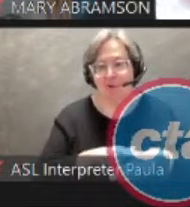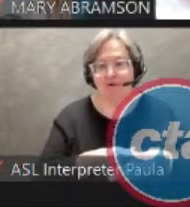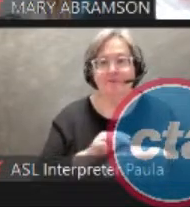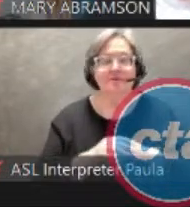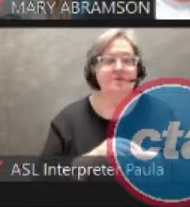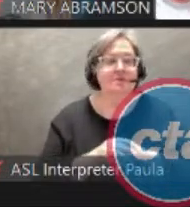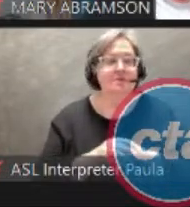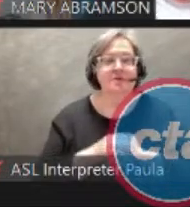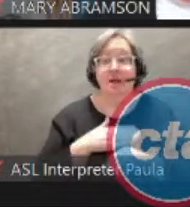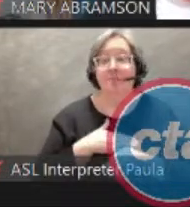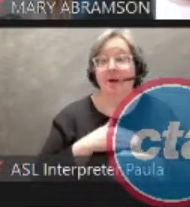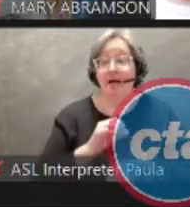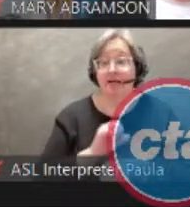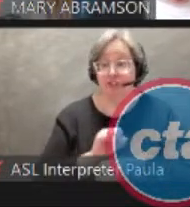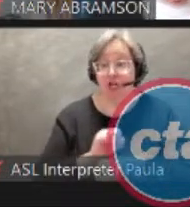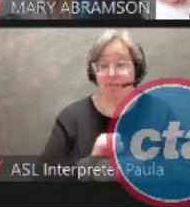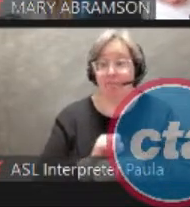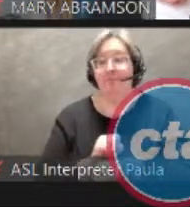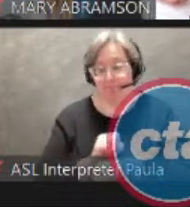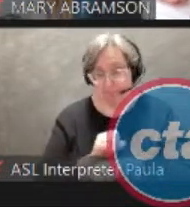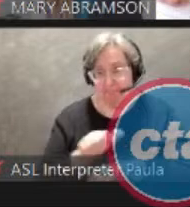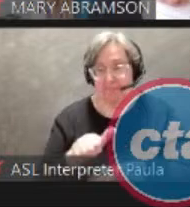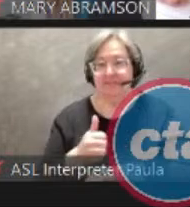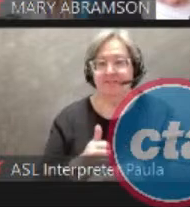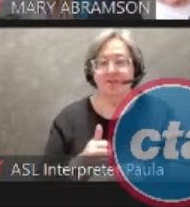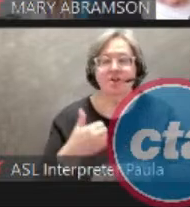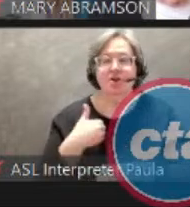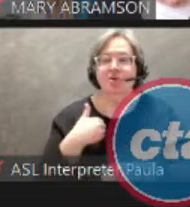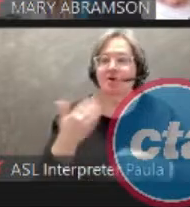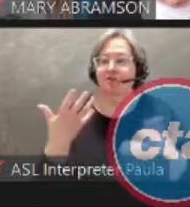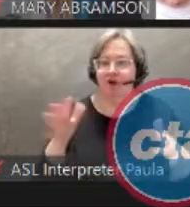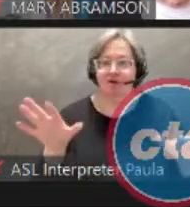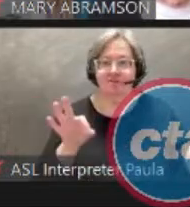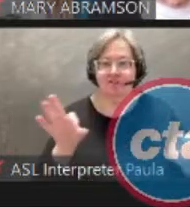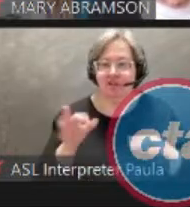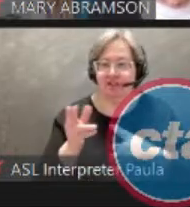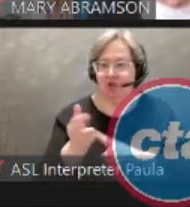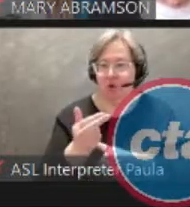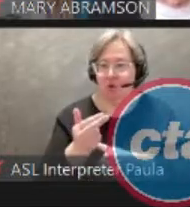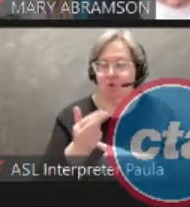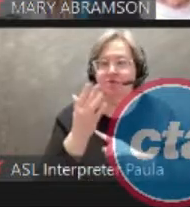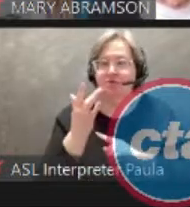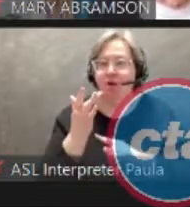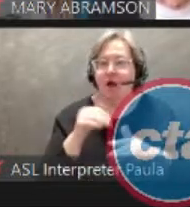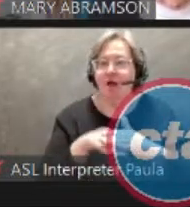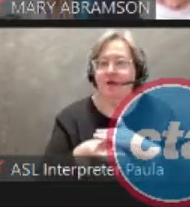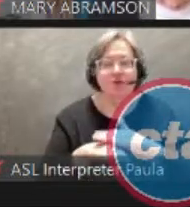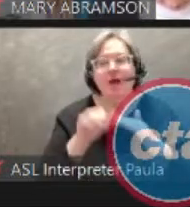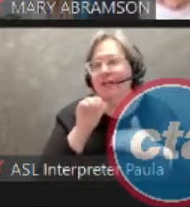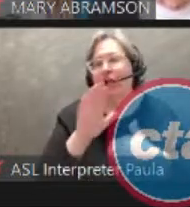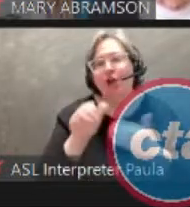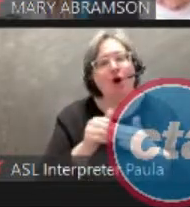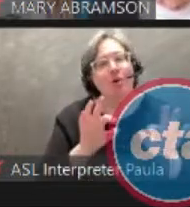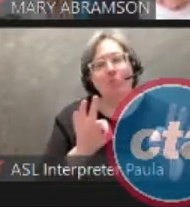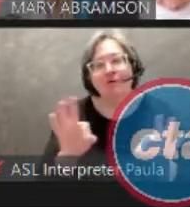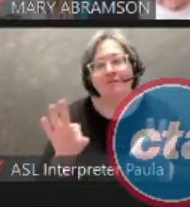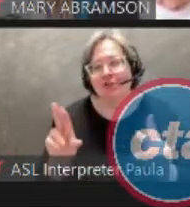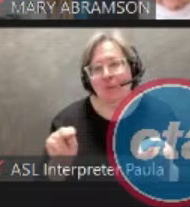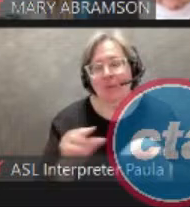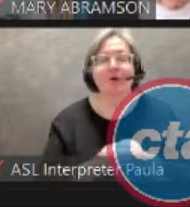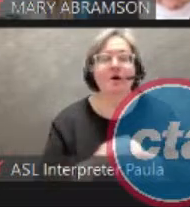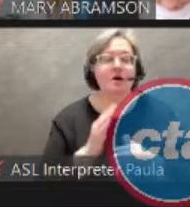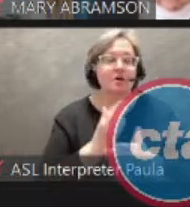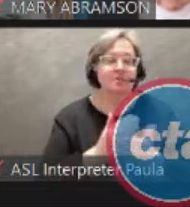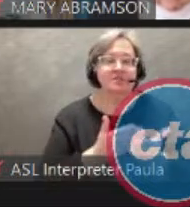put my position in place. All of the hotels that have been selected based on their accessibility. They're not all perfect, but we're working with them. Some of the